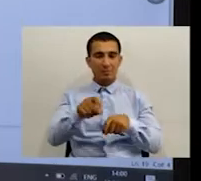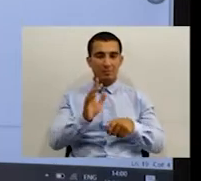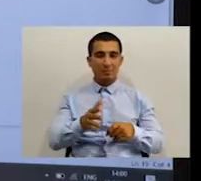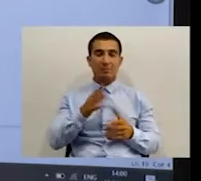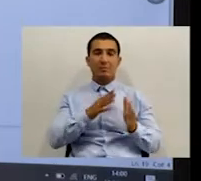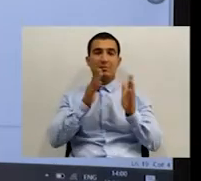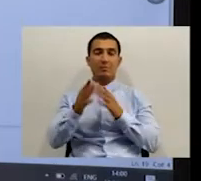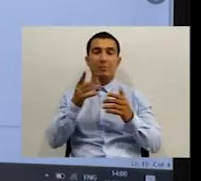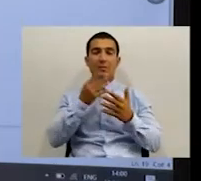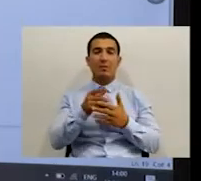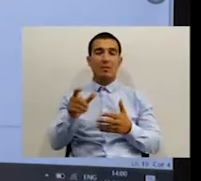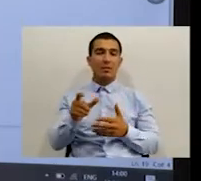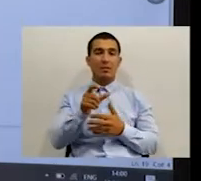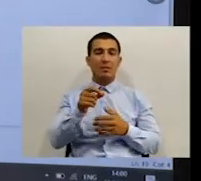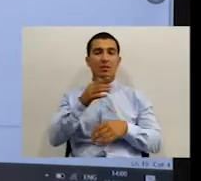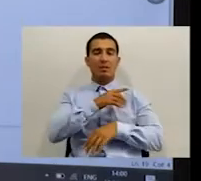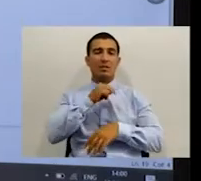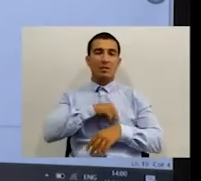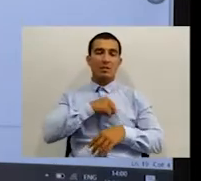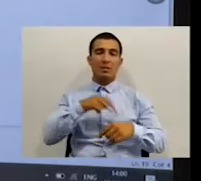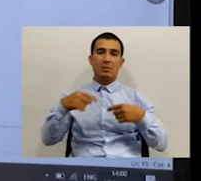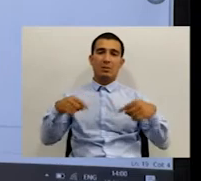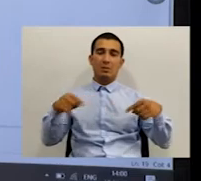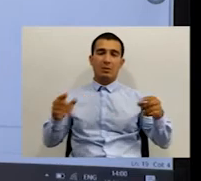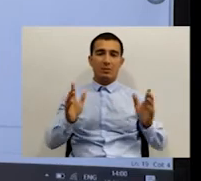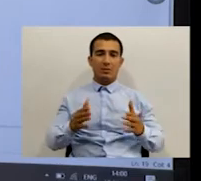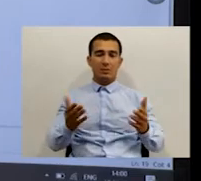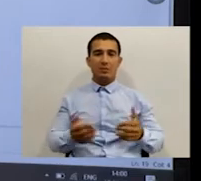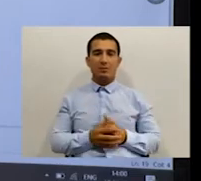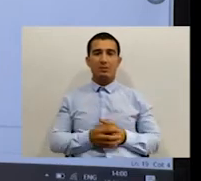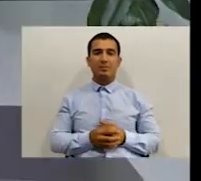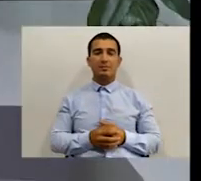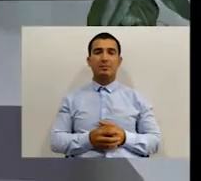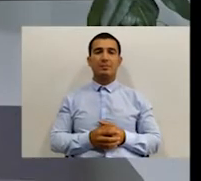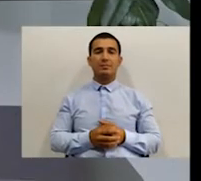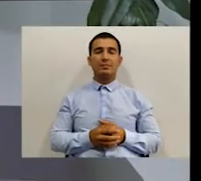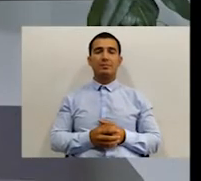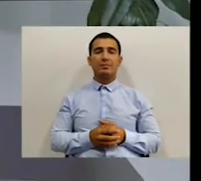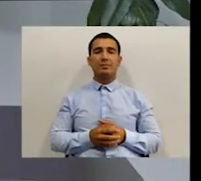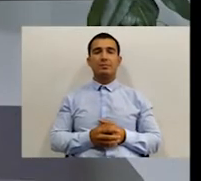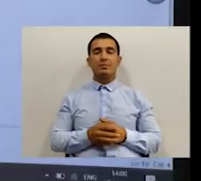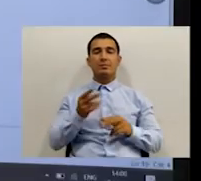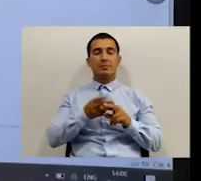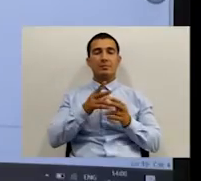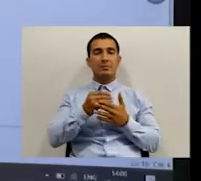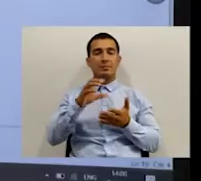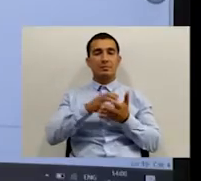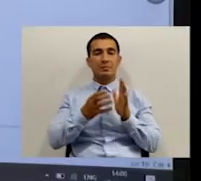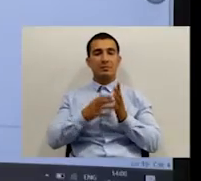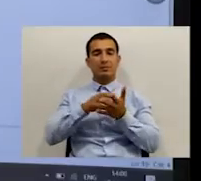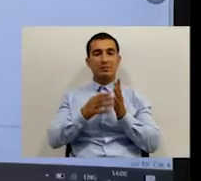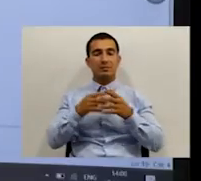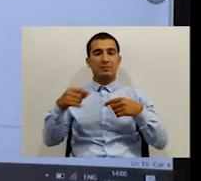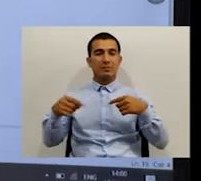1 piksel oldinga yuradi va yana yo'nalishini chapga buradi. Mana markazdagi bo'layotgan hodisalarni tasavvur qilishimiz